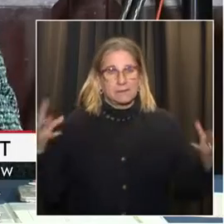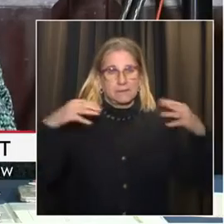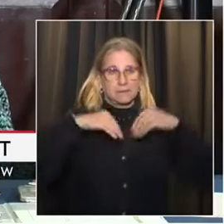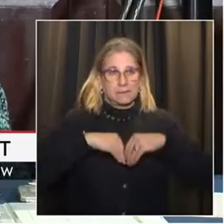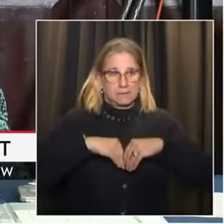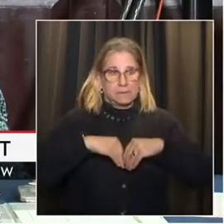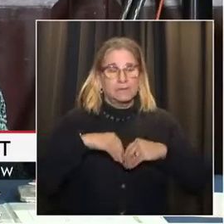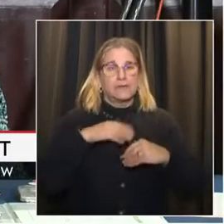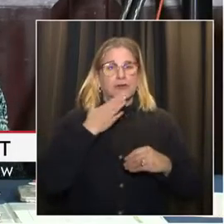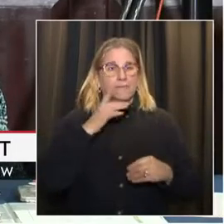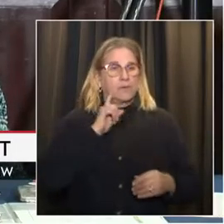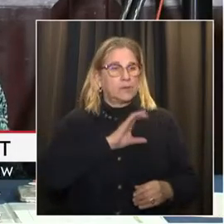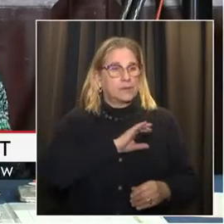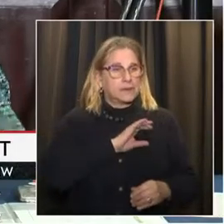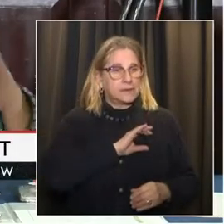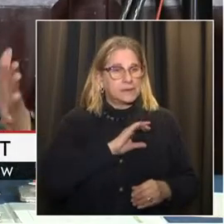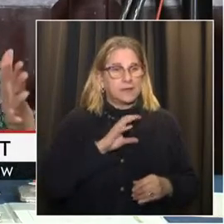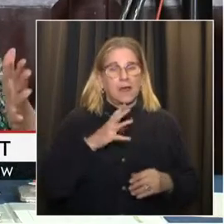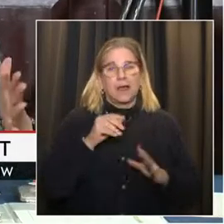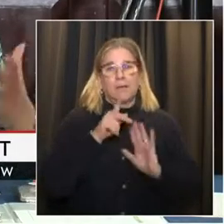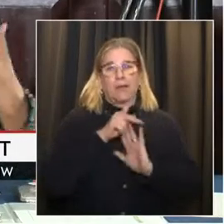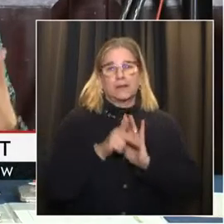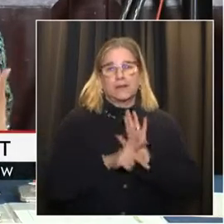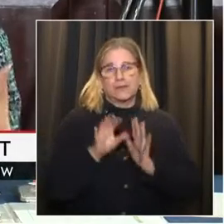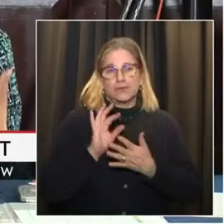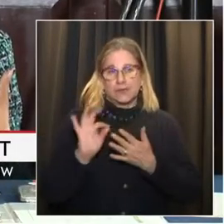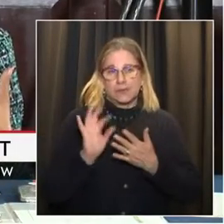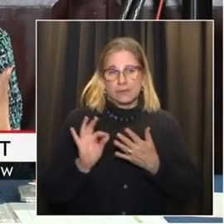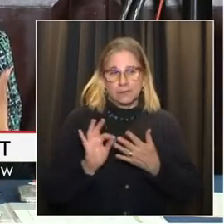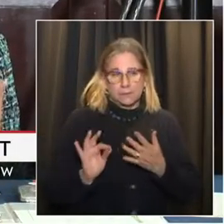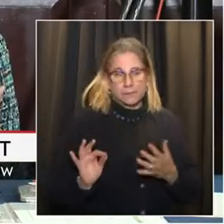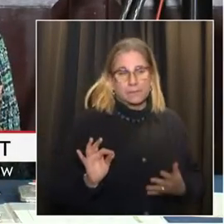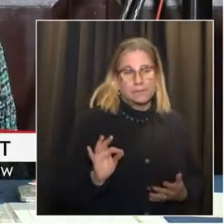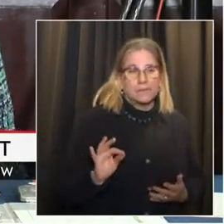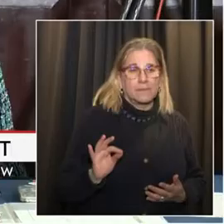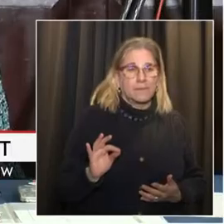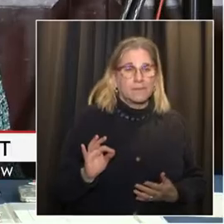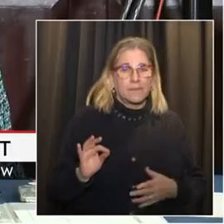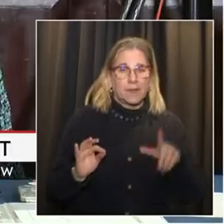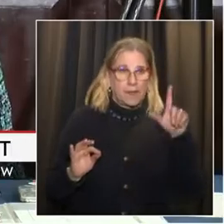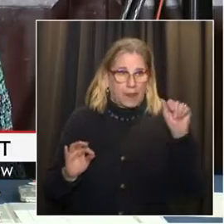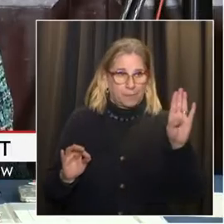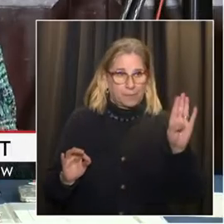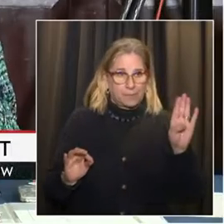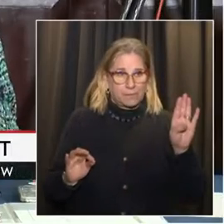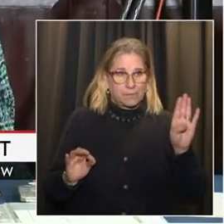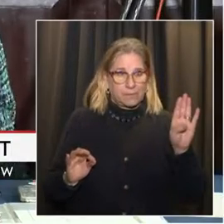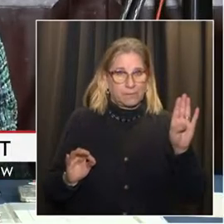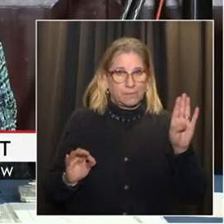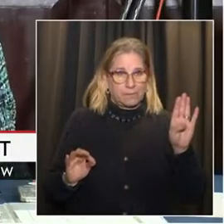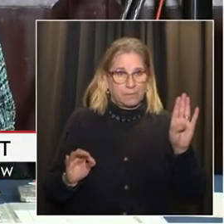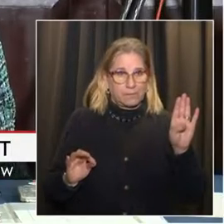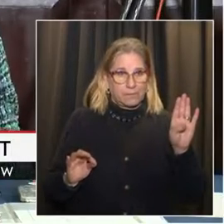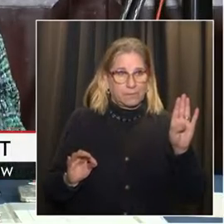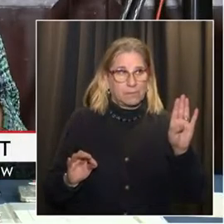Office related to some prosecutions that maybe we wouldn't have made if that was our responsibility. But that also happened. So this